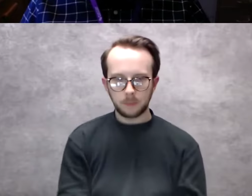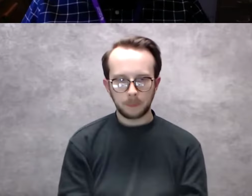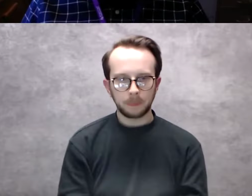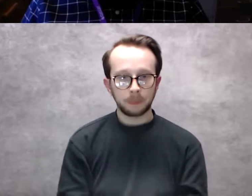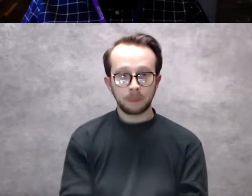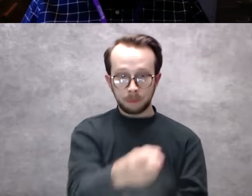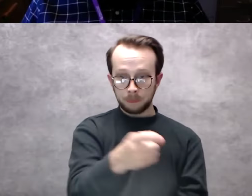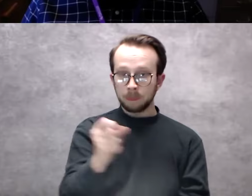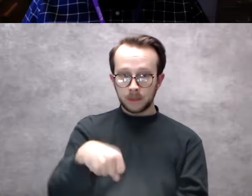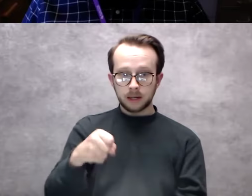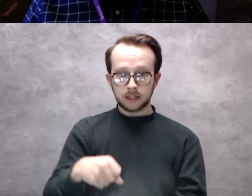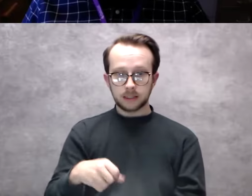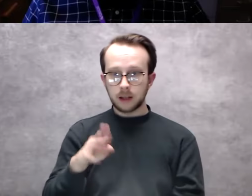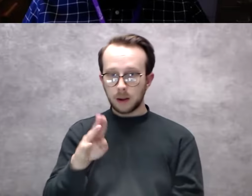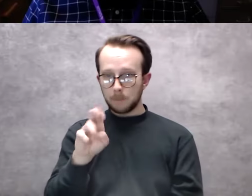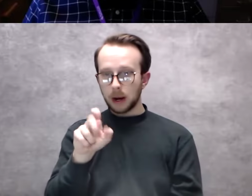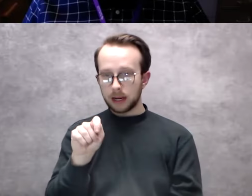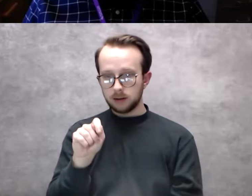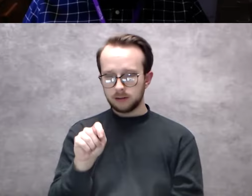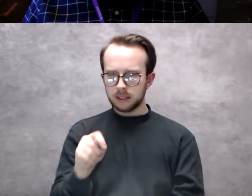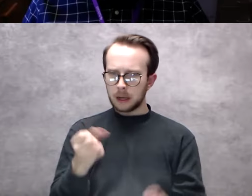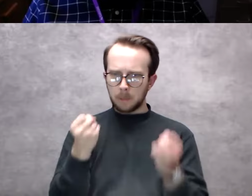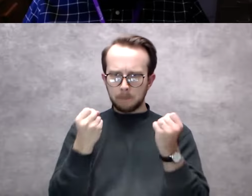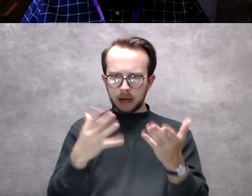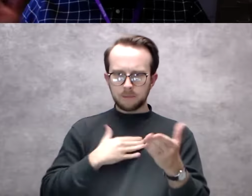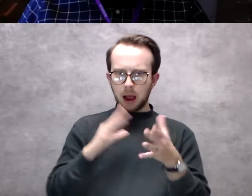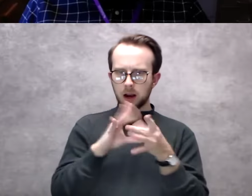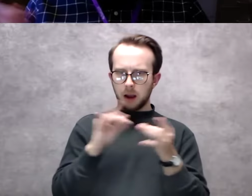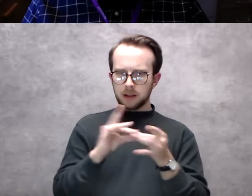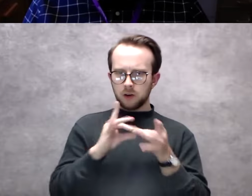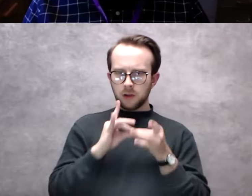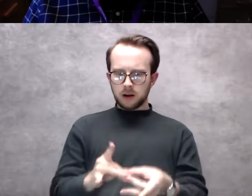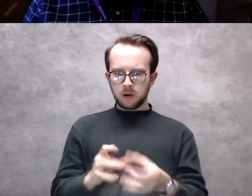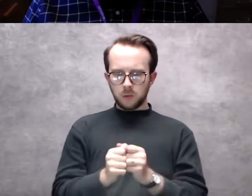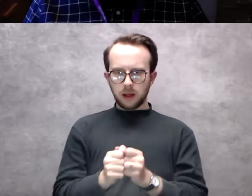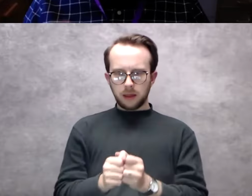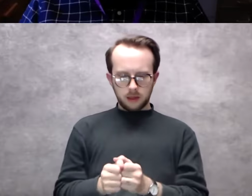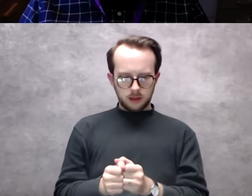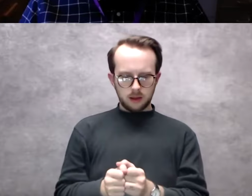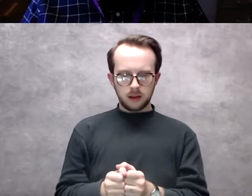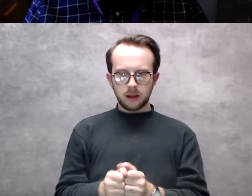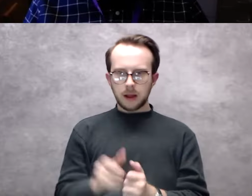Yeah, so again, a lot of my comments were regarding the parent grant